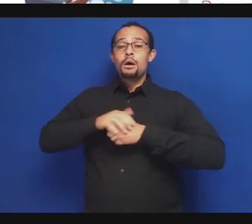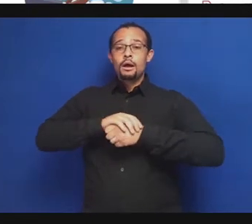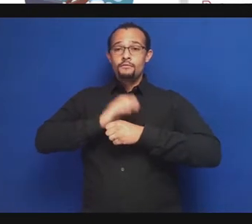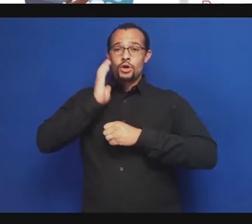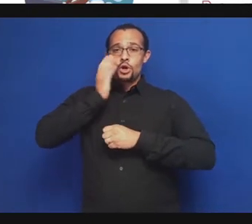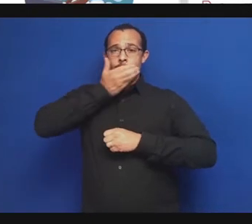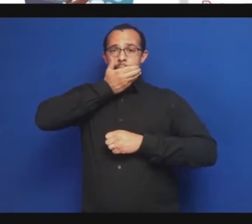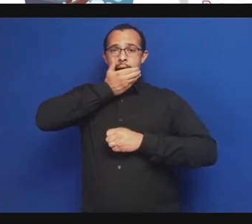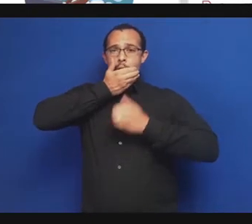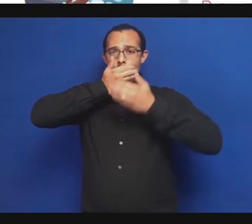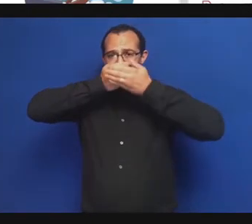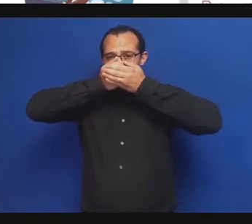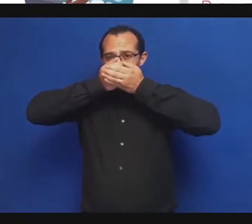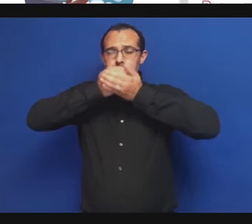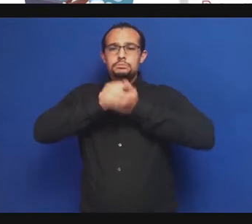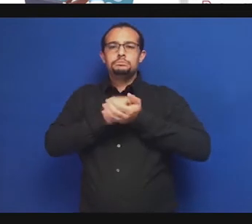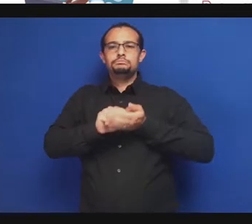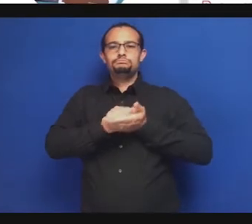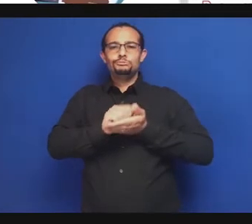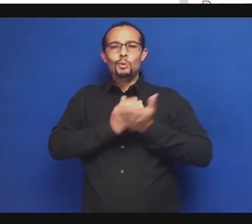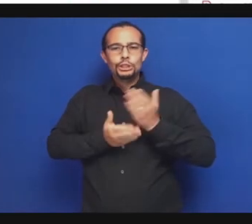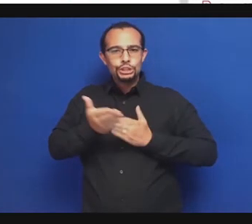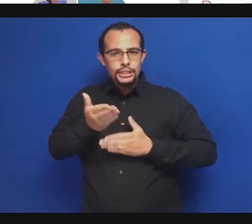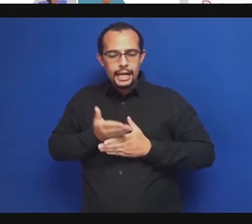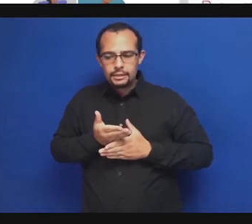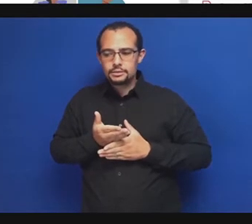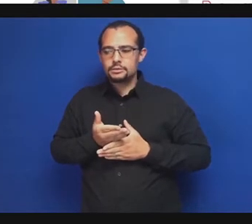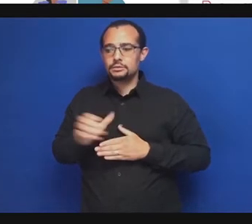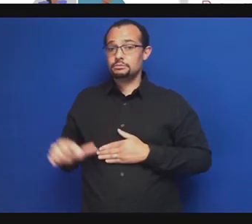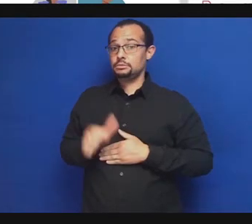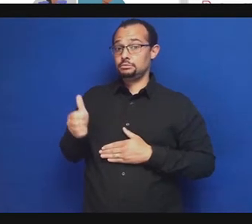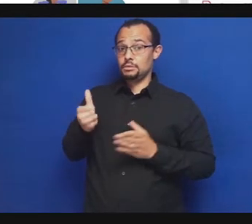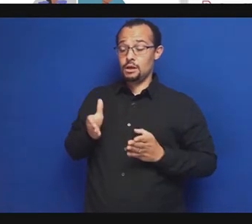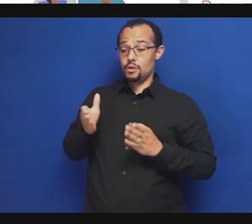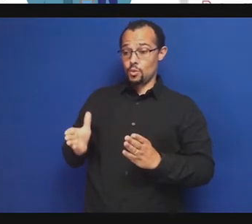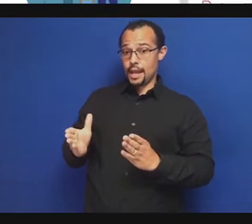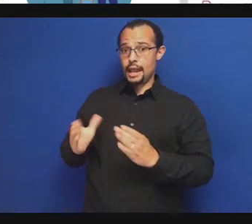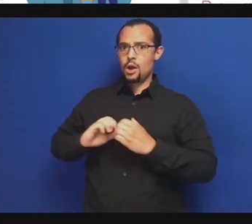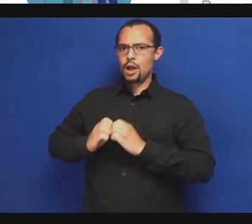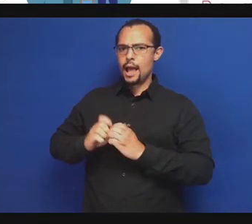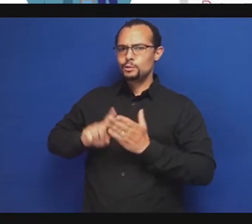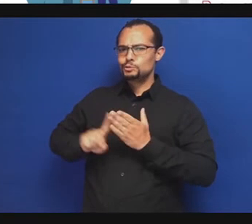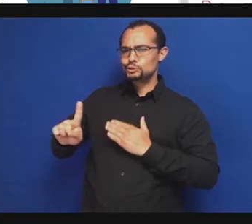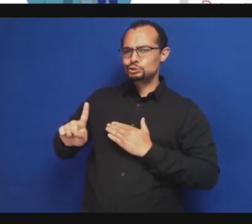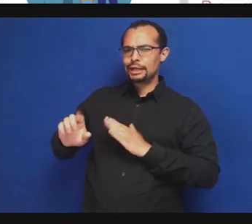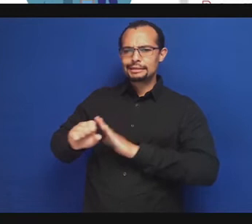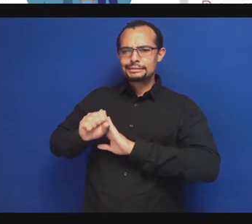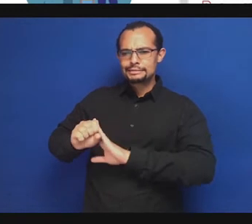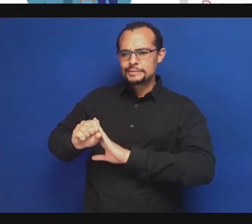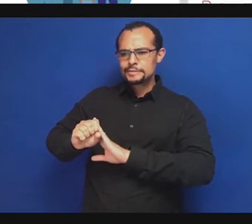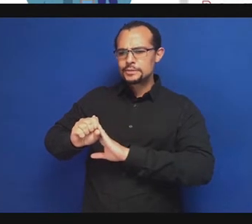check those symptoms of checking your temperature and make sure that you're getting rest and staying